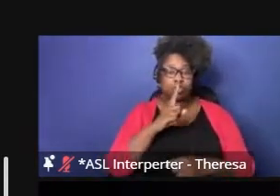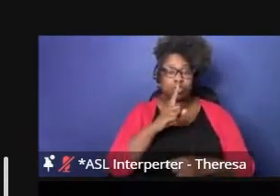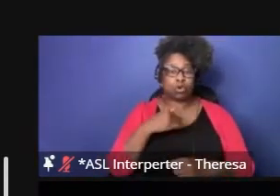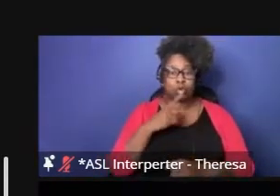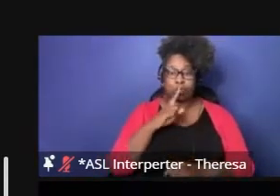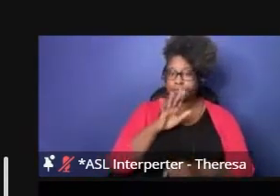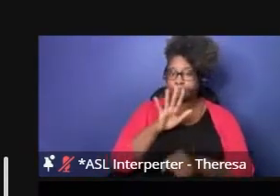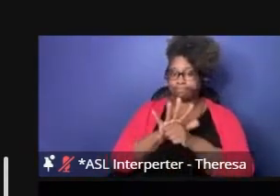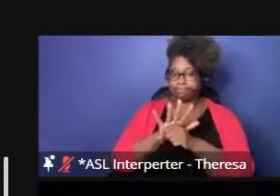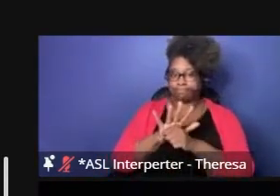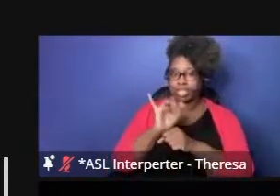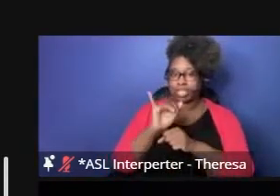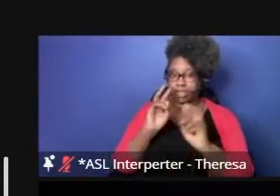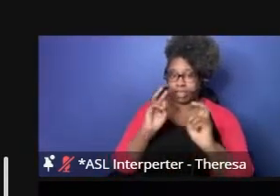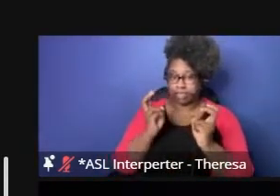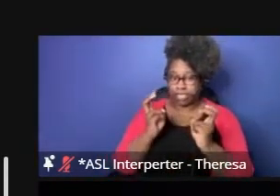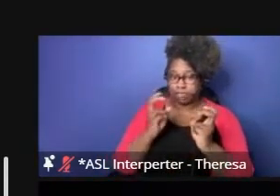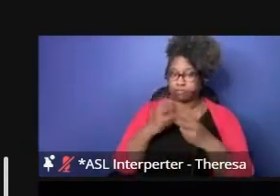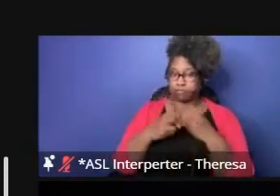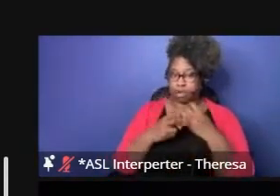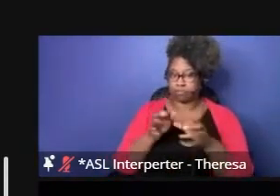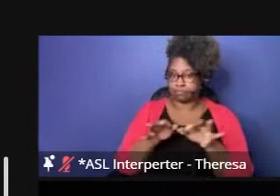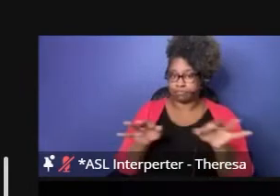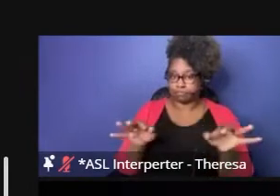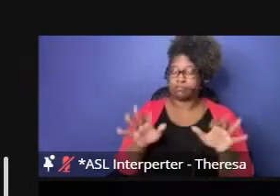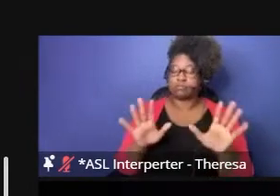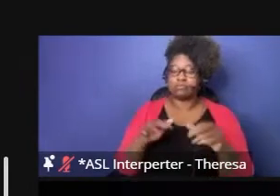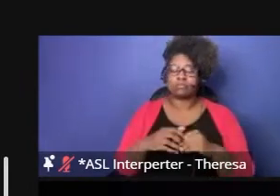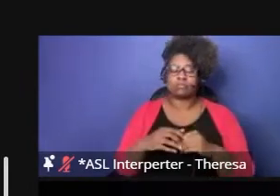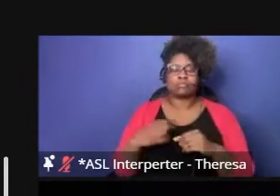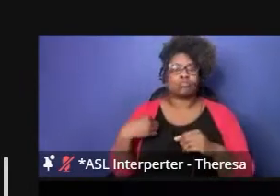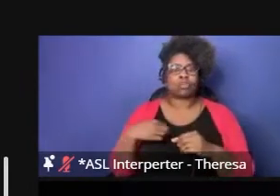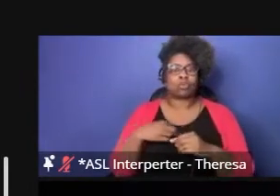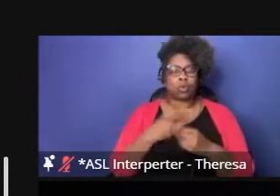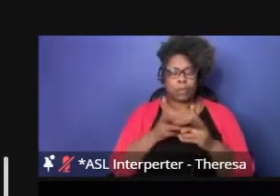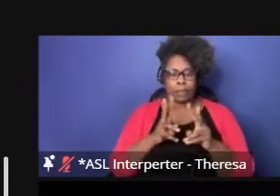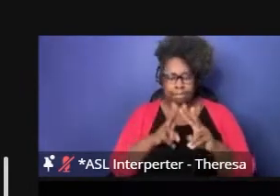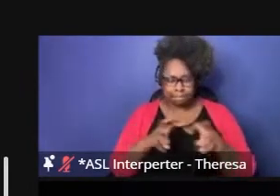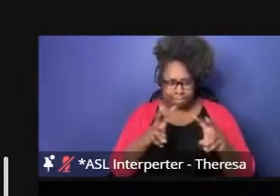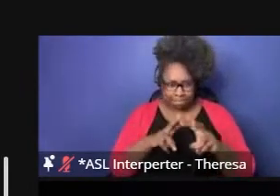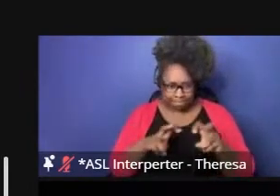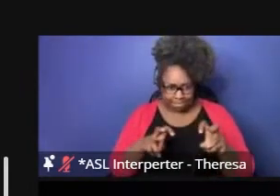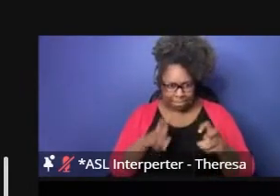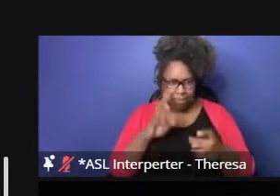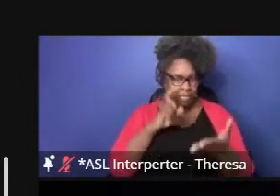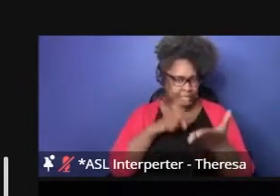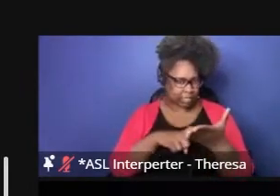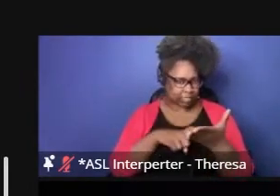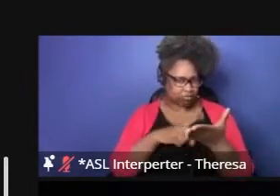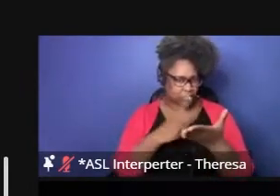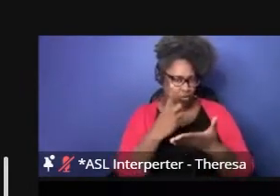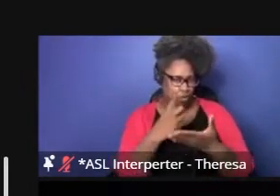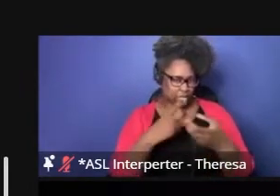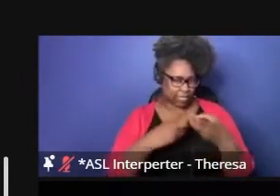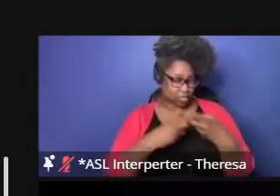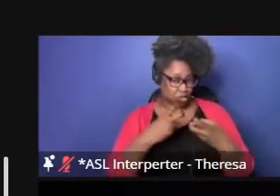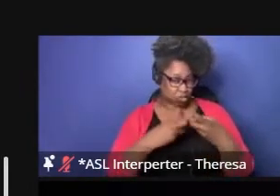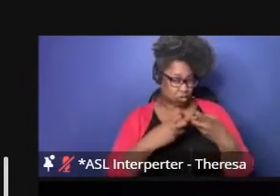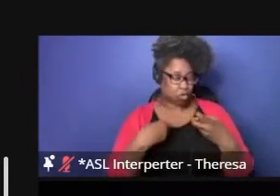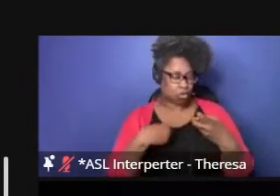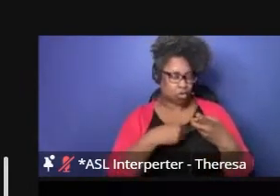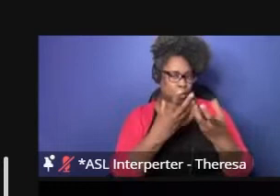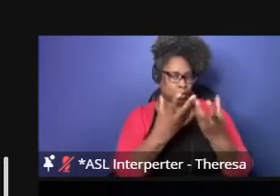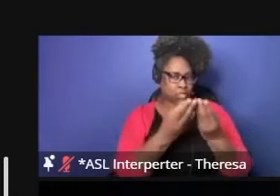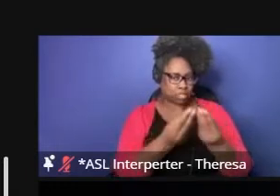statement. So we went through a process where we identified an issue that we were going to solve. Essentially,